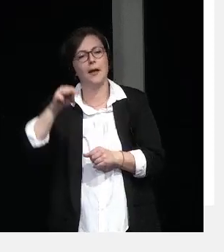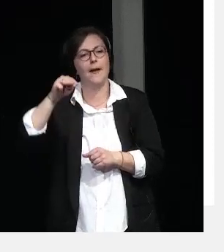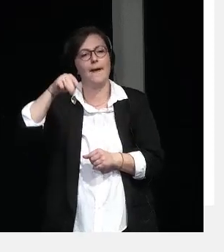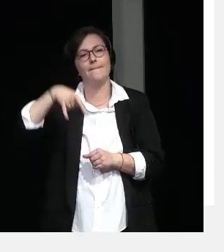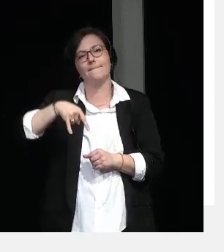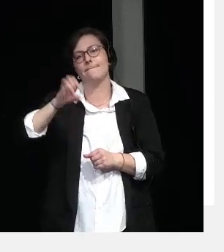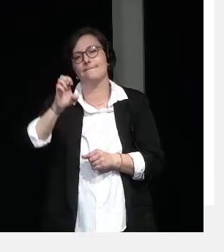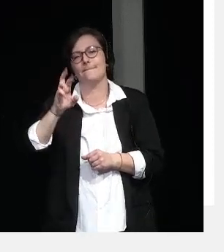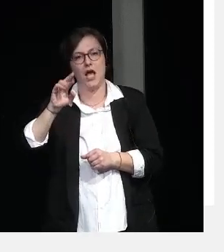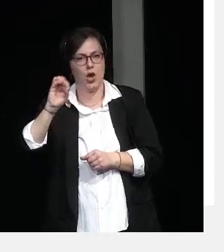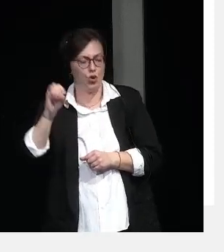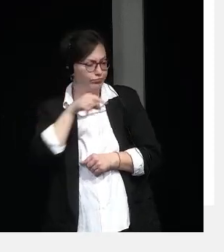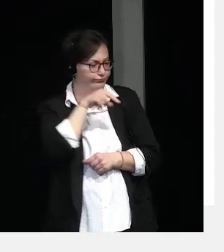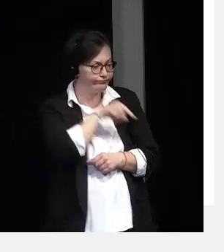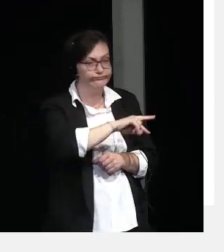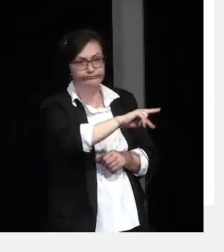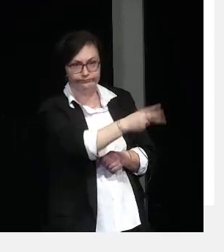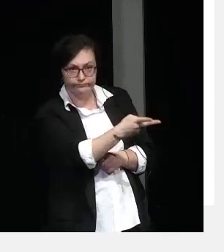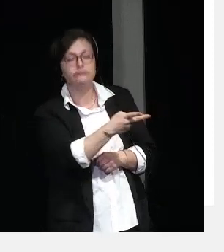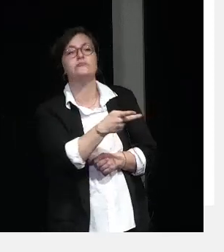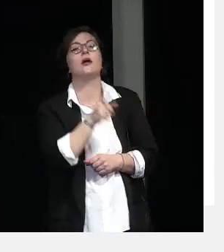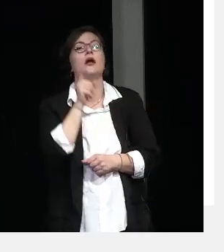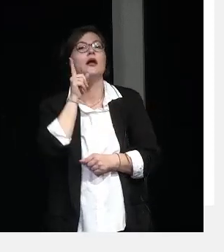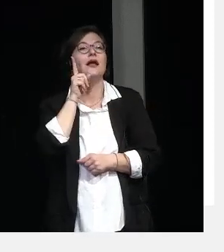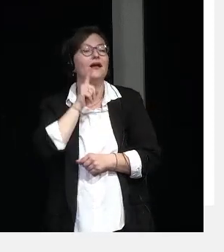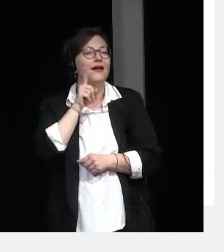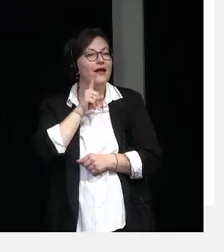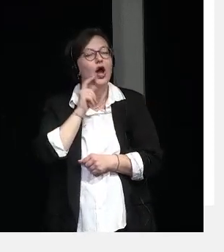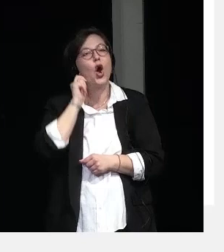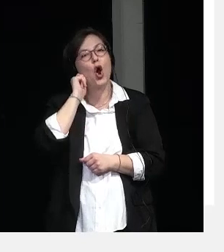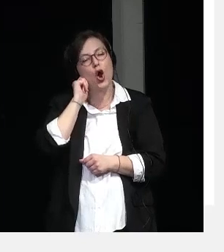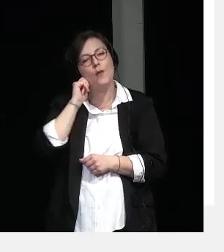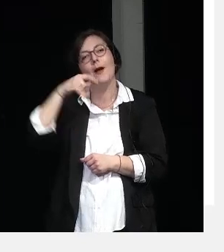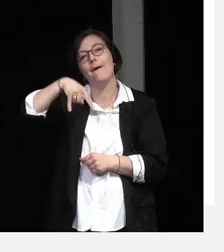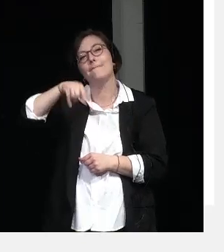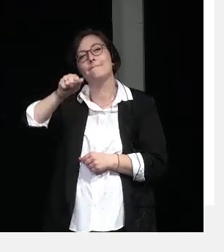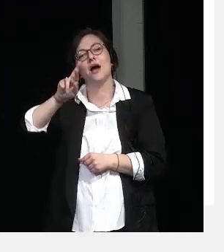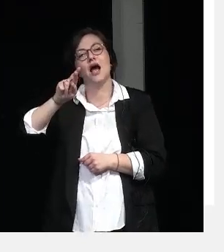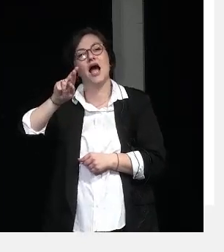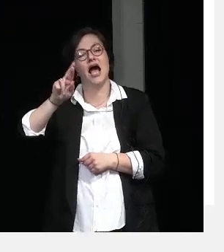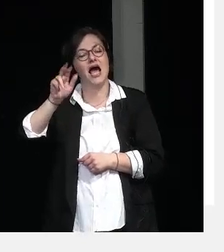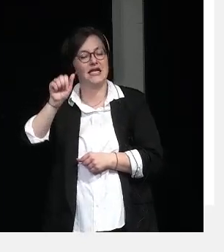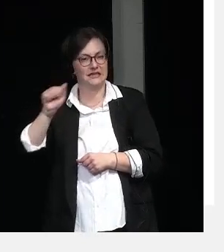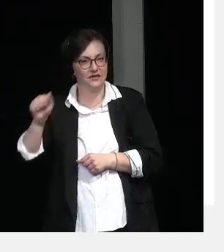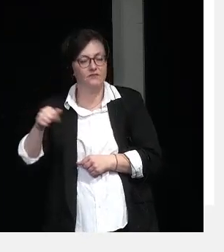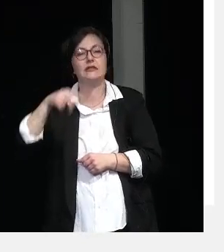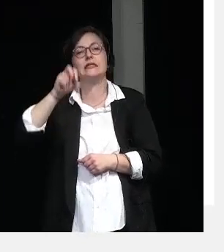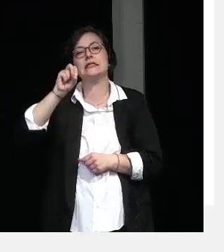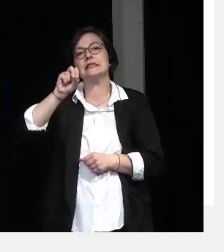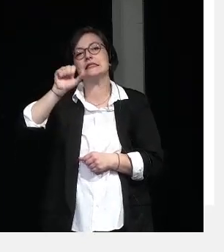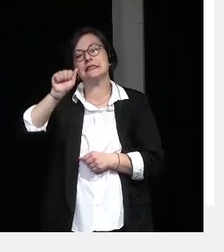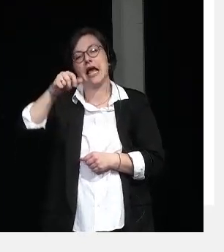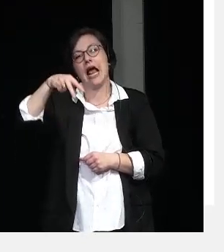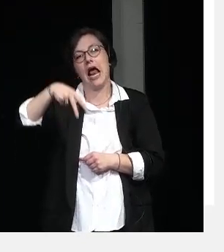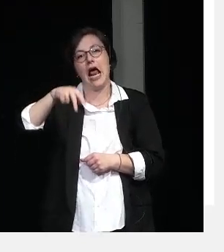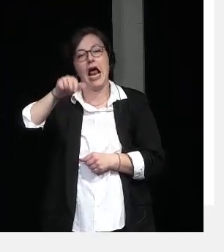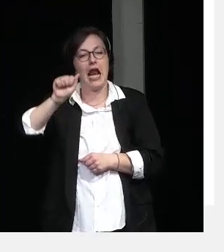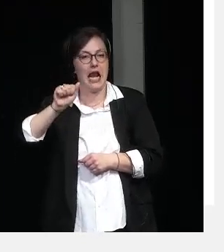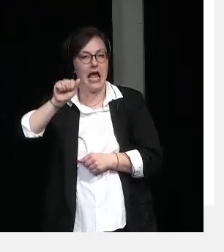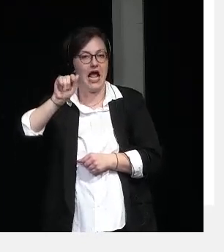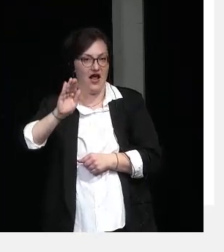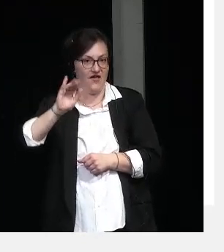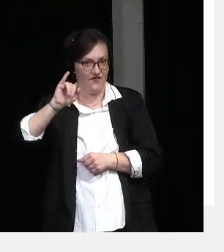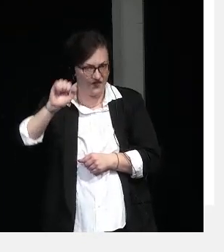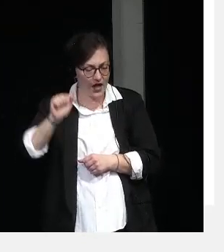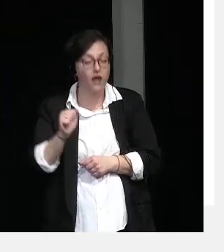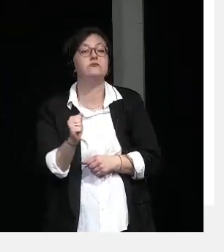Mrs. Paraskevi Salavgia. It will be a bilingual panel. Ms. Salavgia will talk in Greek, so